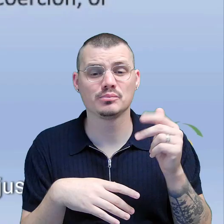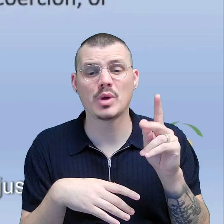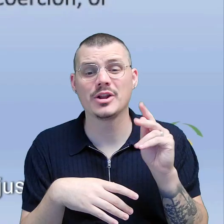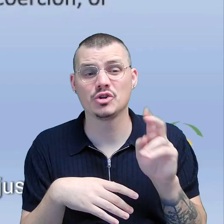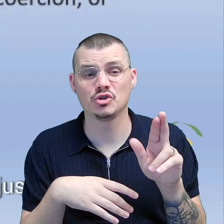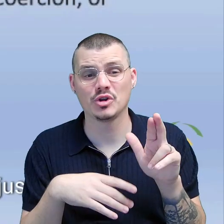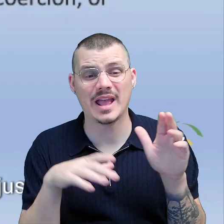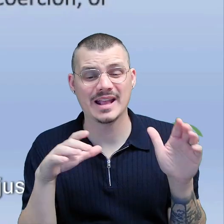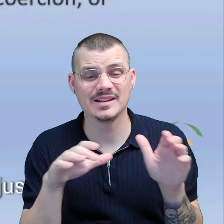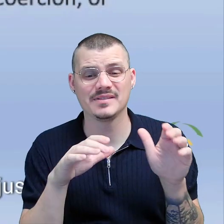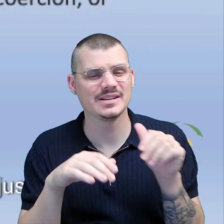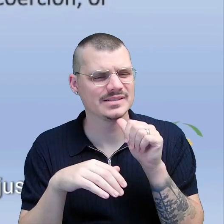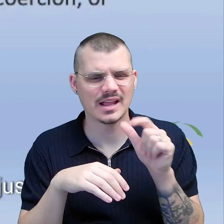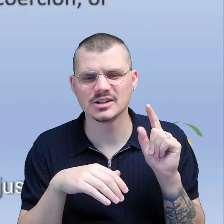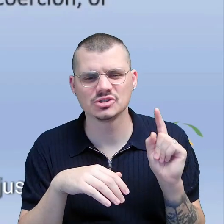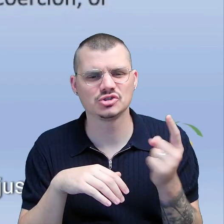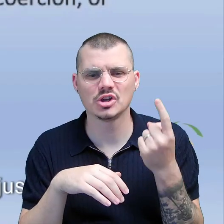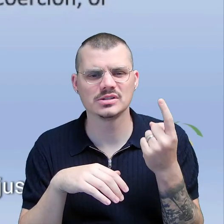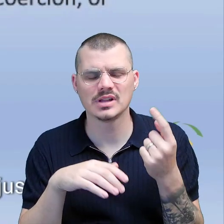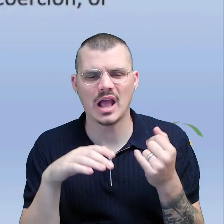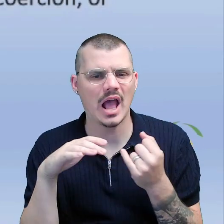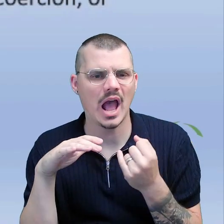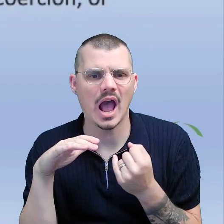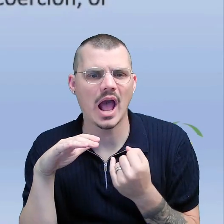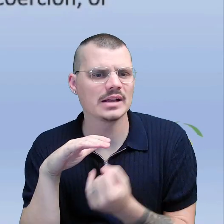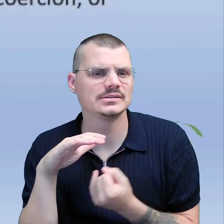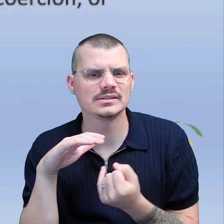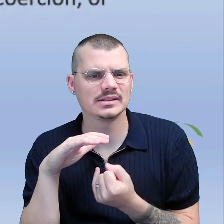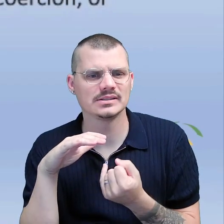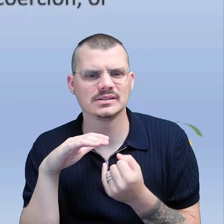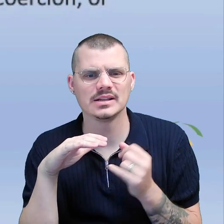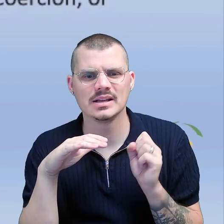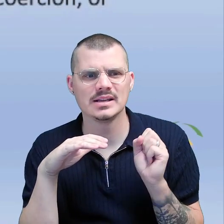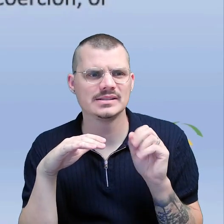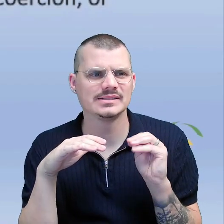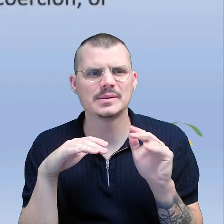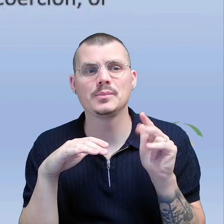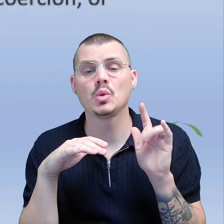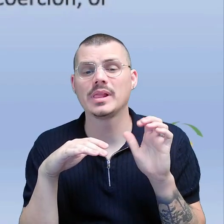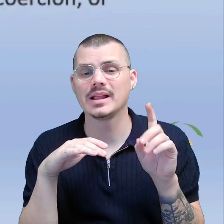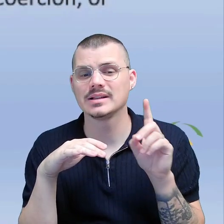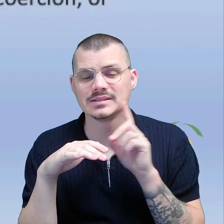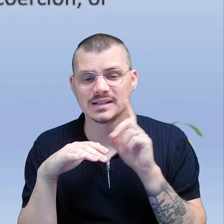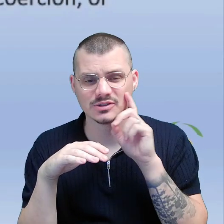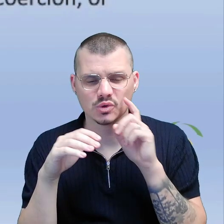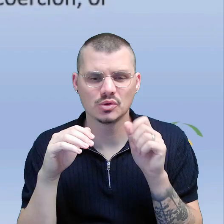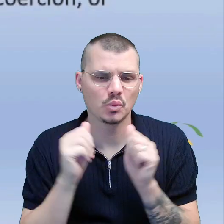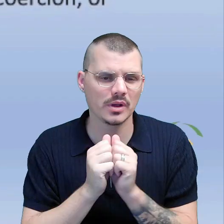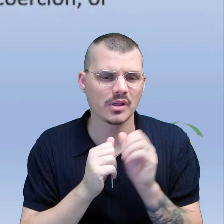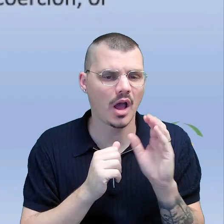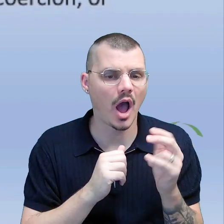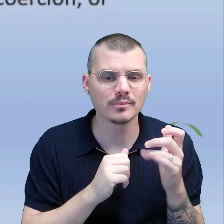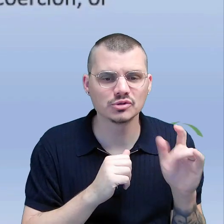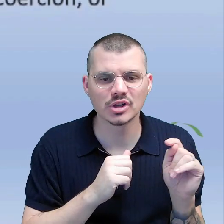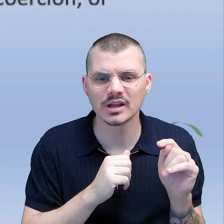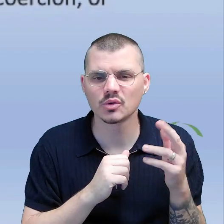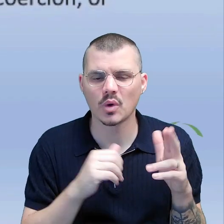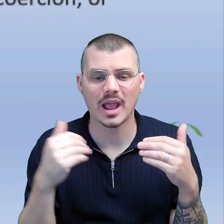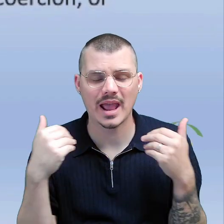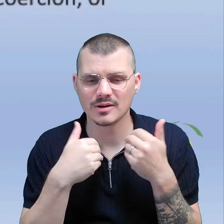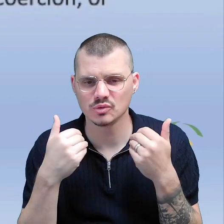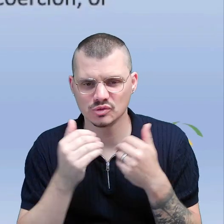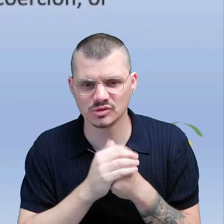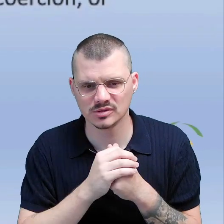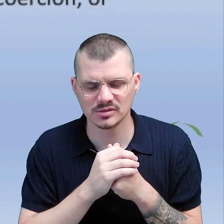Typically, sexual predator activity is not just isolated, simulated sex with objects